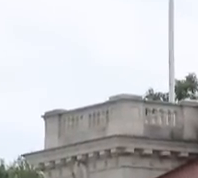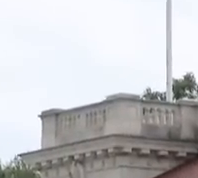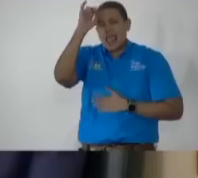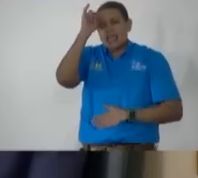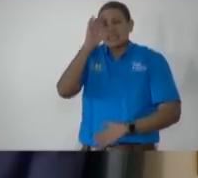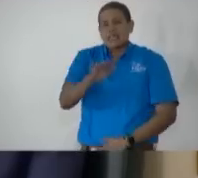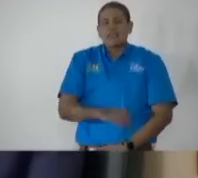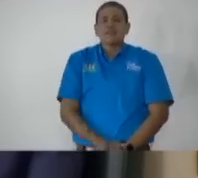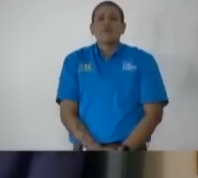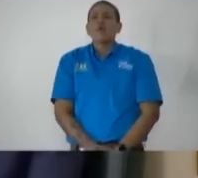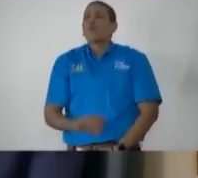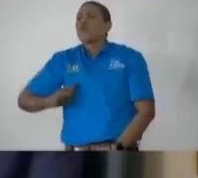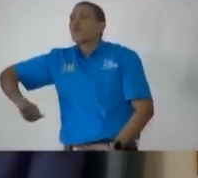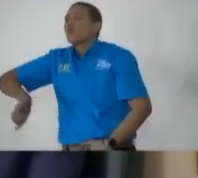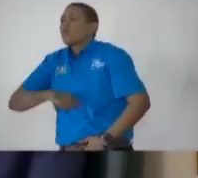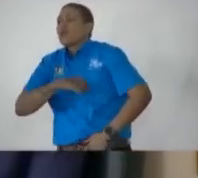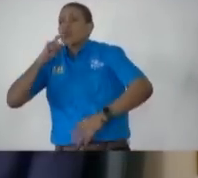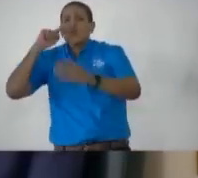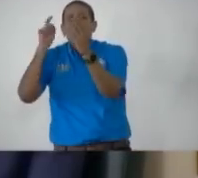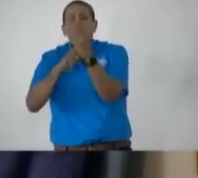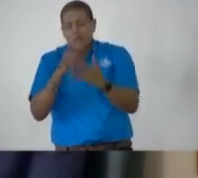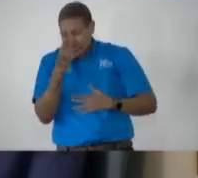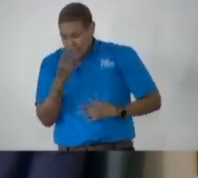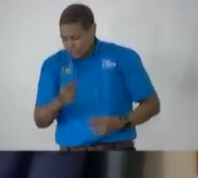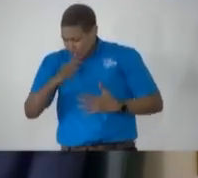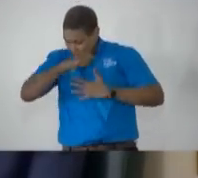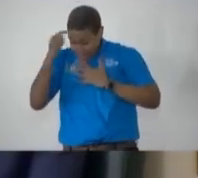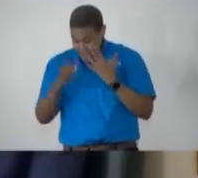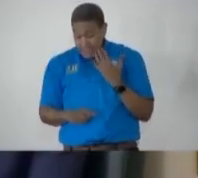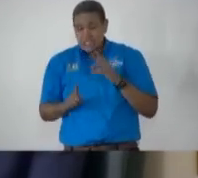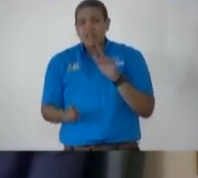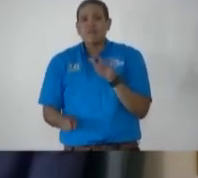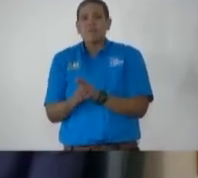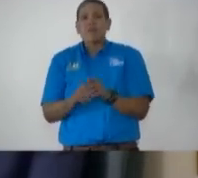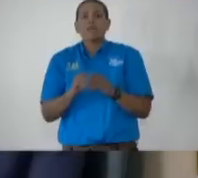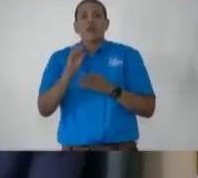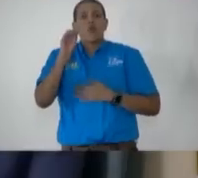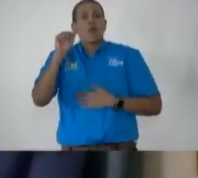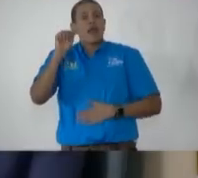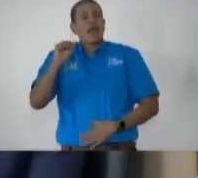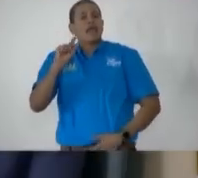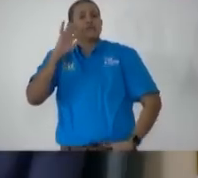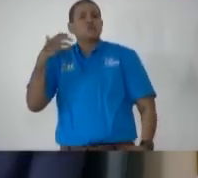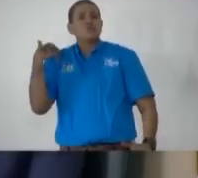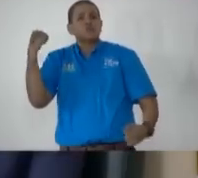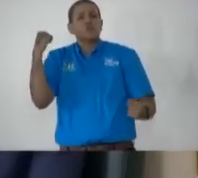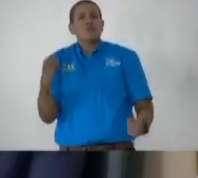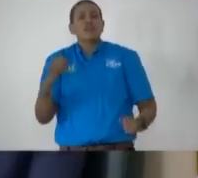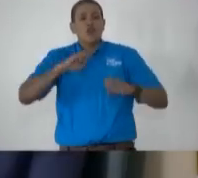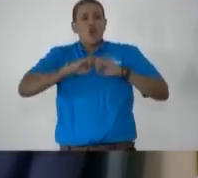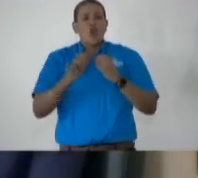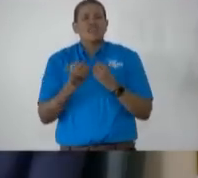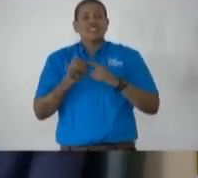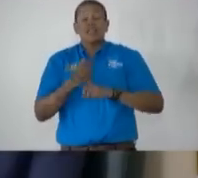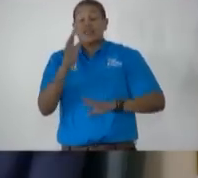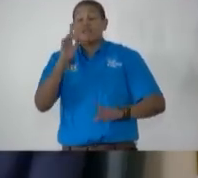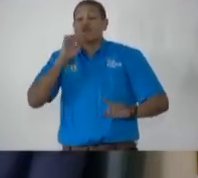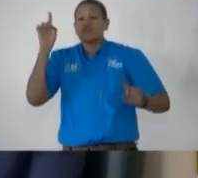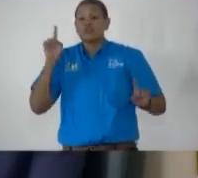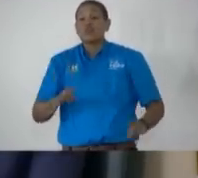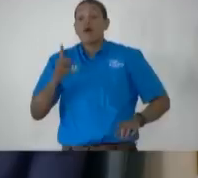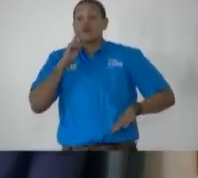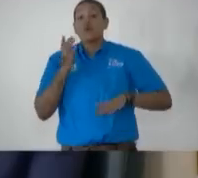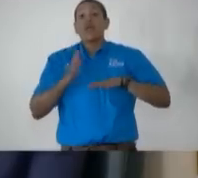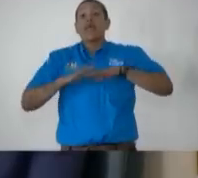OAS. We note with interest an initiative being contemplated within the OAS to strengthen the organization's response to the